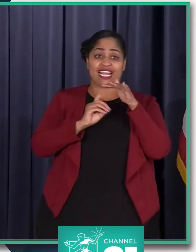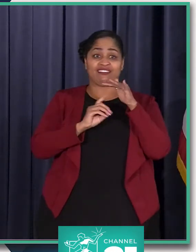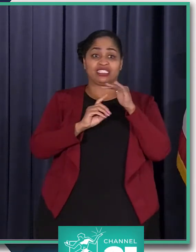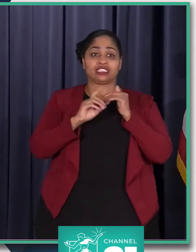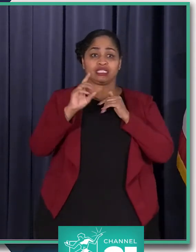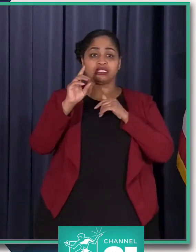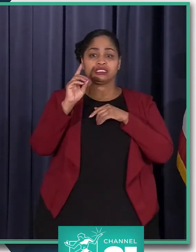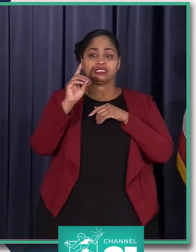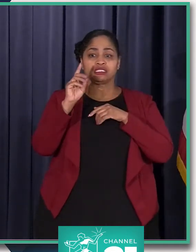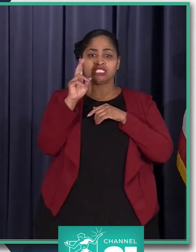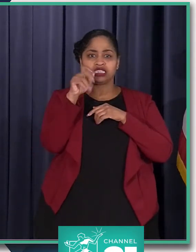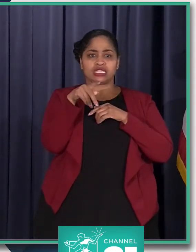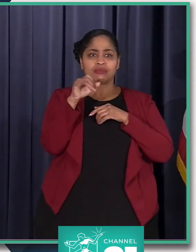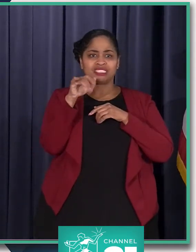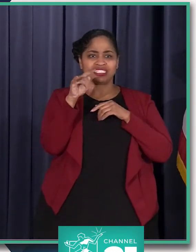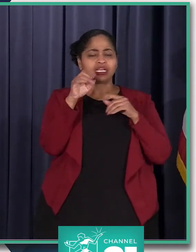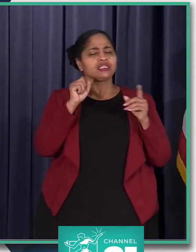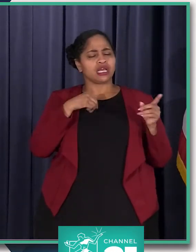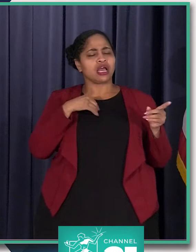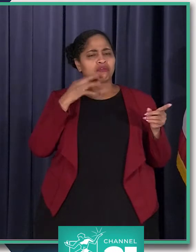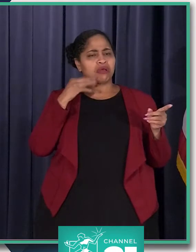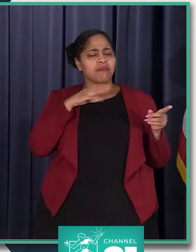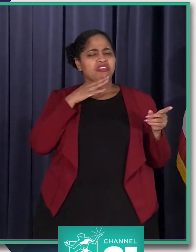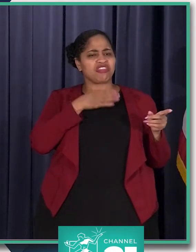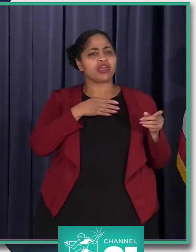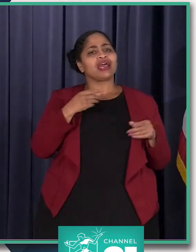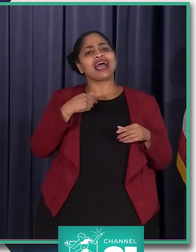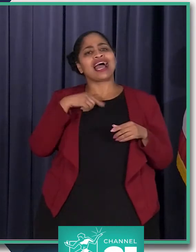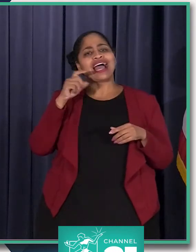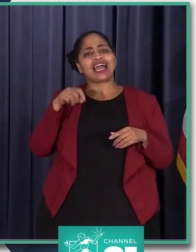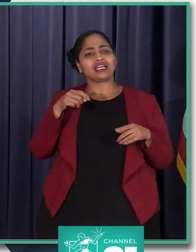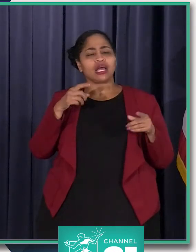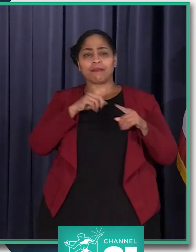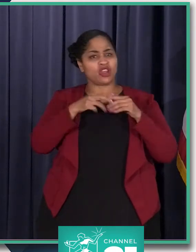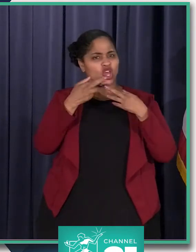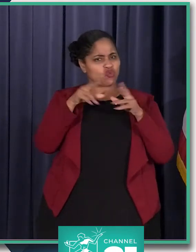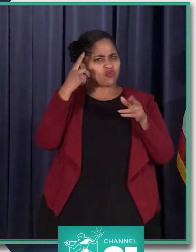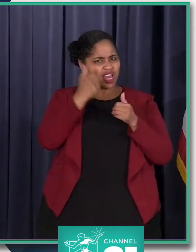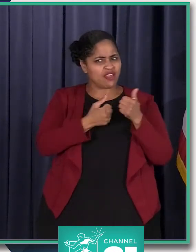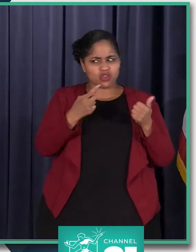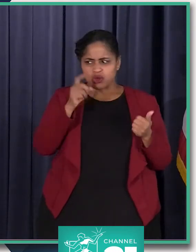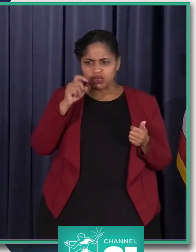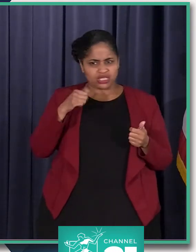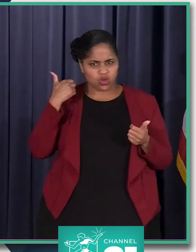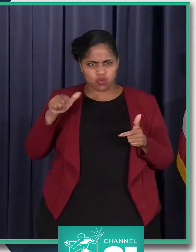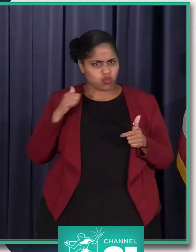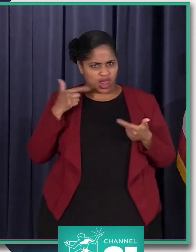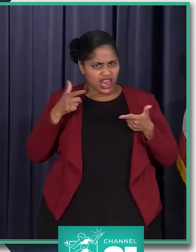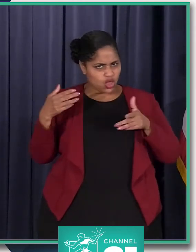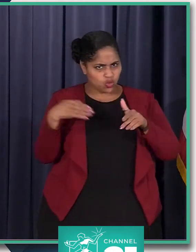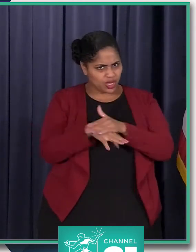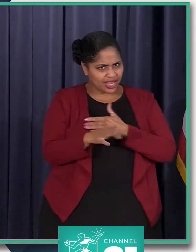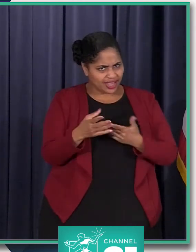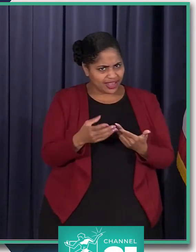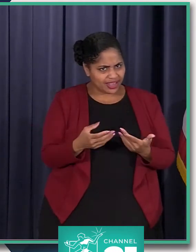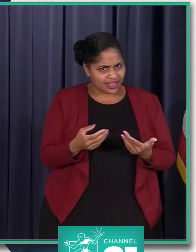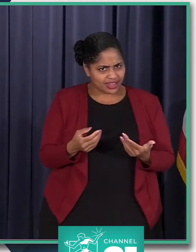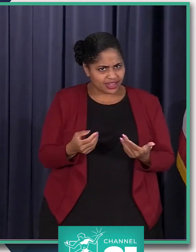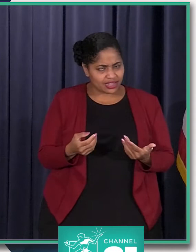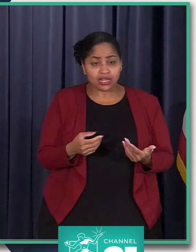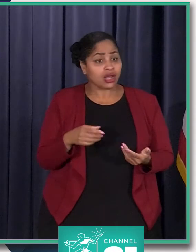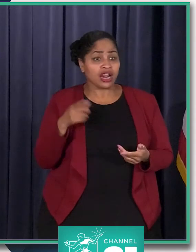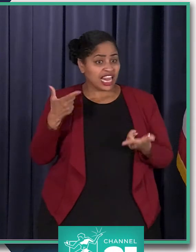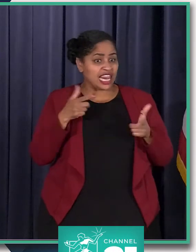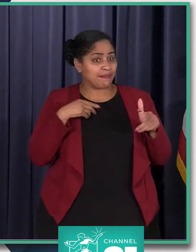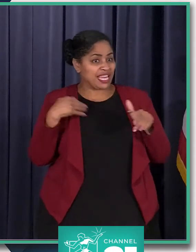site. Okay, yeah, I've been there. And it just, I had to But leave. there's room for everybody. They wouldn't let you in? They